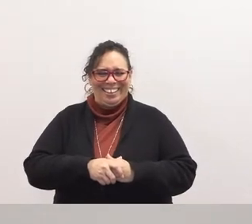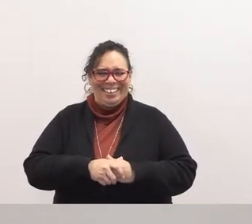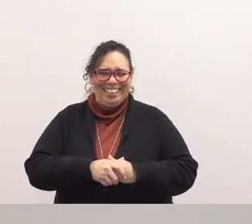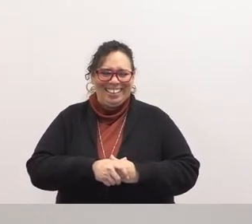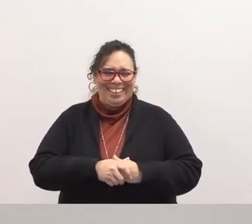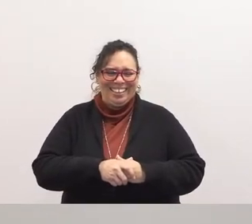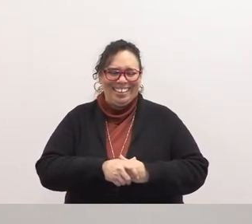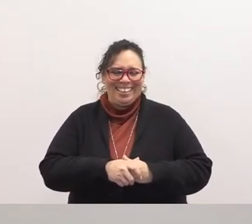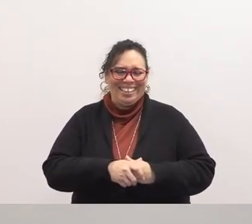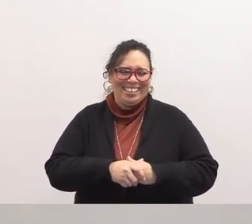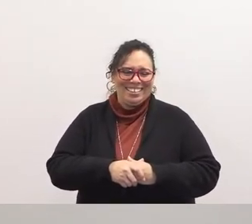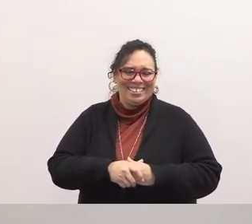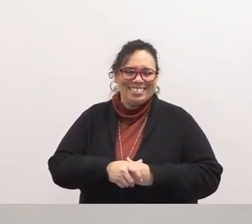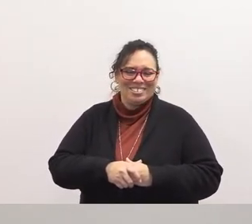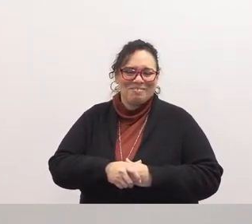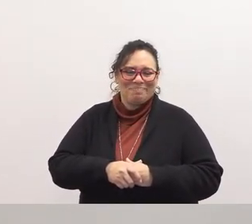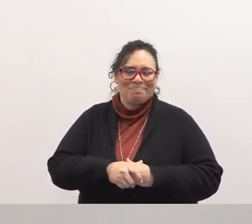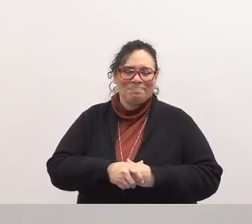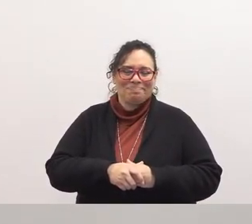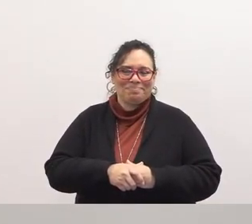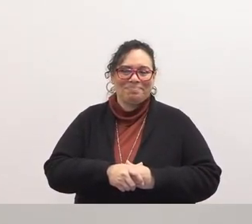Okay,